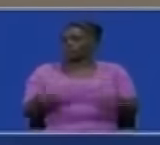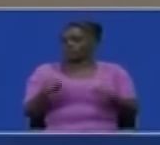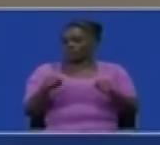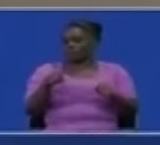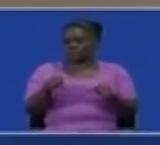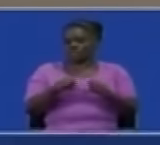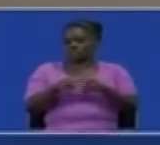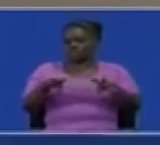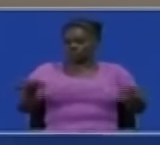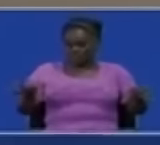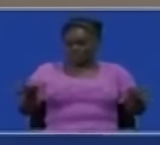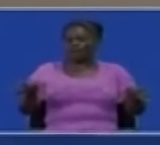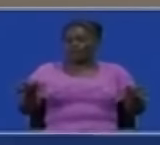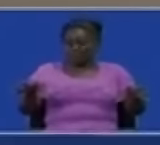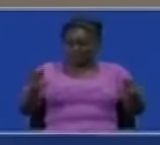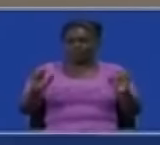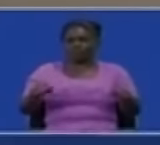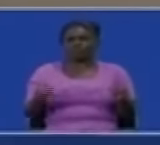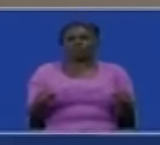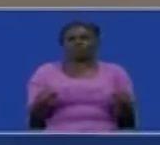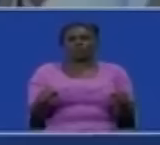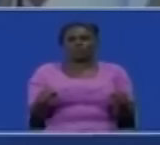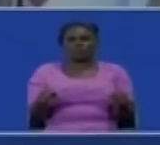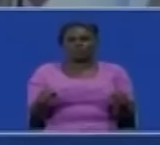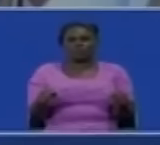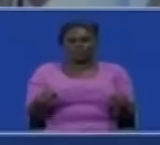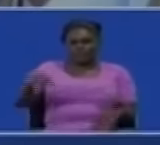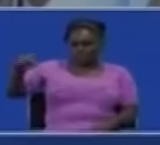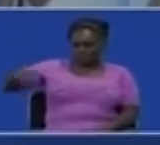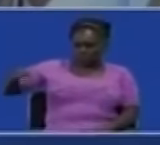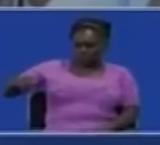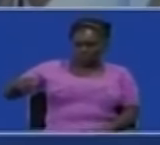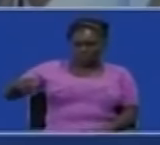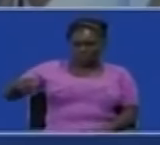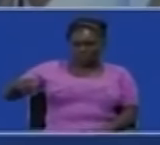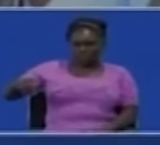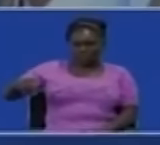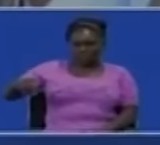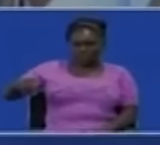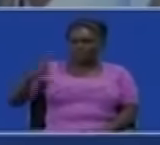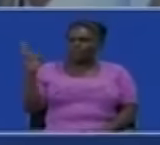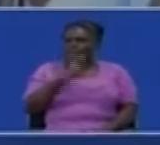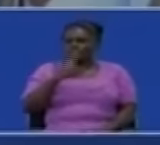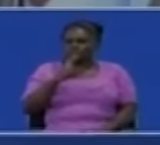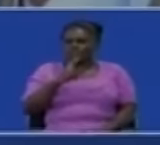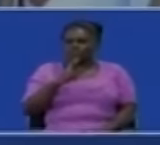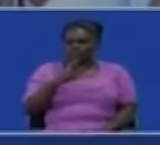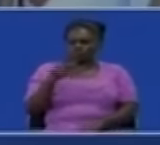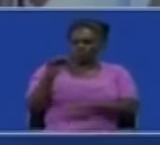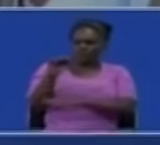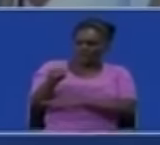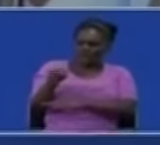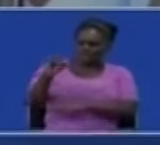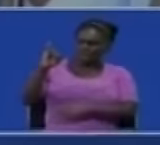thing spiraling out of control are very rife. And today, Kalonzo has threatened to summon the attention of the